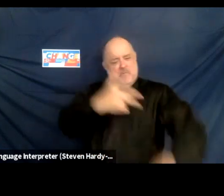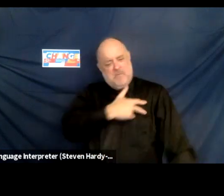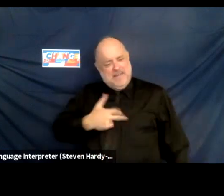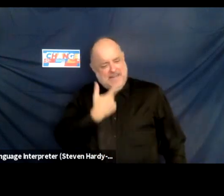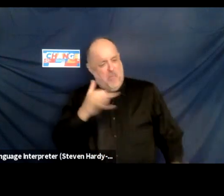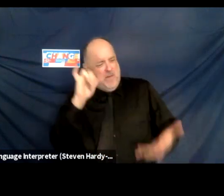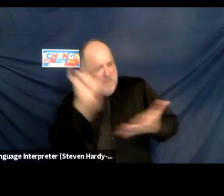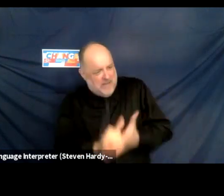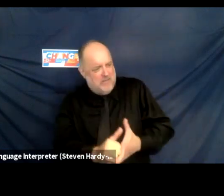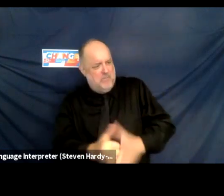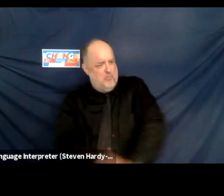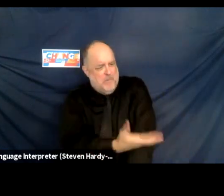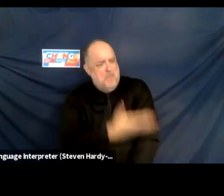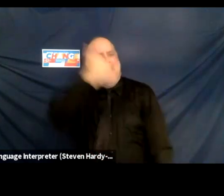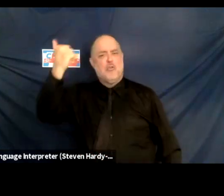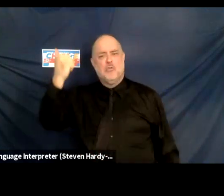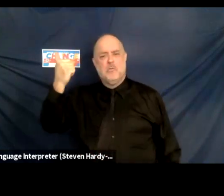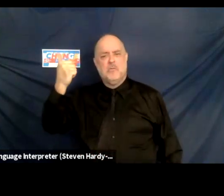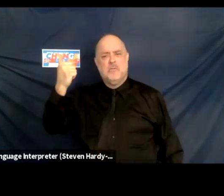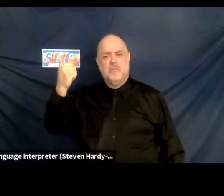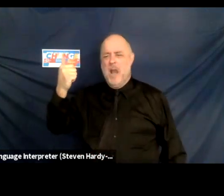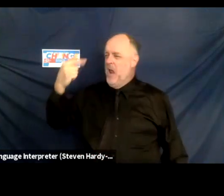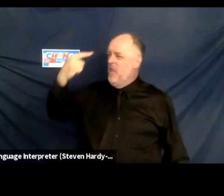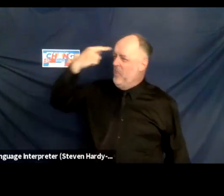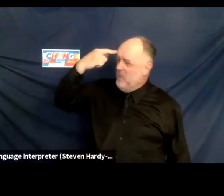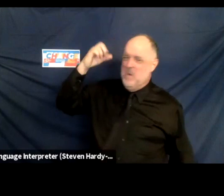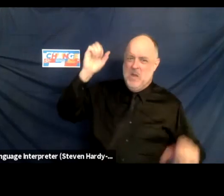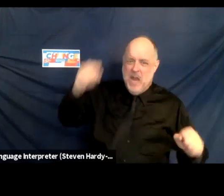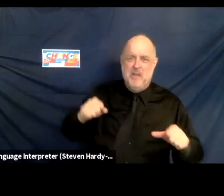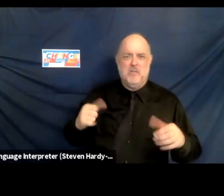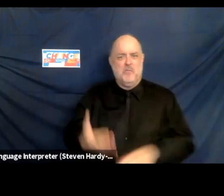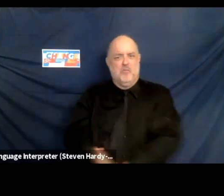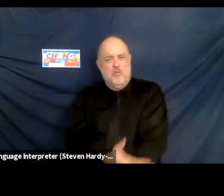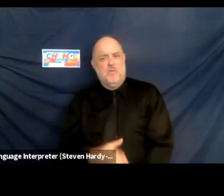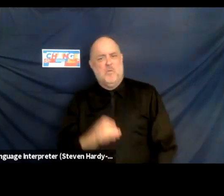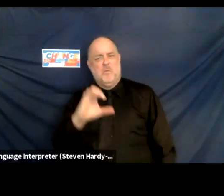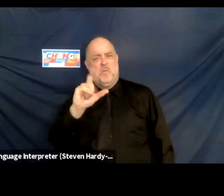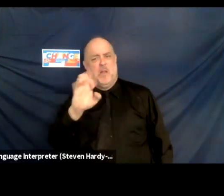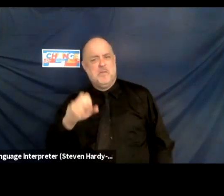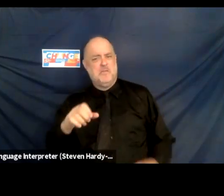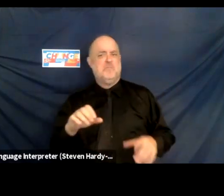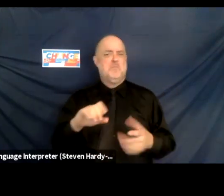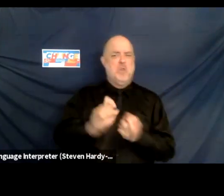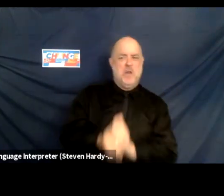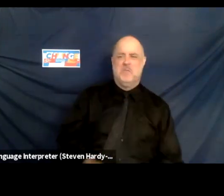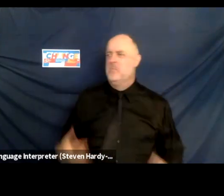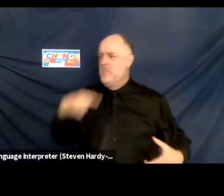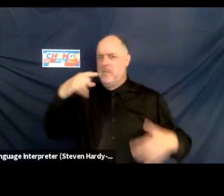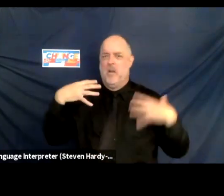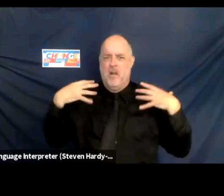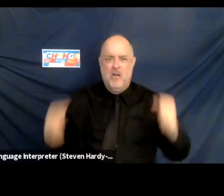change, like public health, and like the roadway safety. That means building electric vehicle charging infrastructure across our